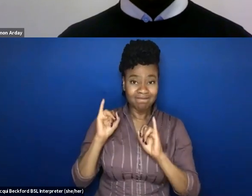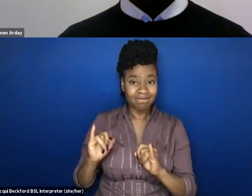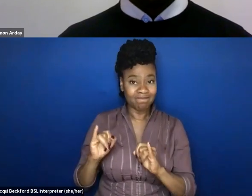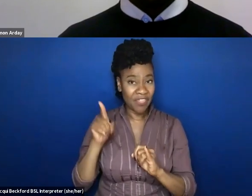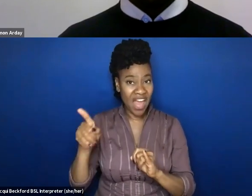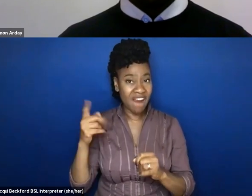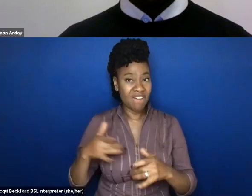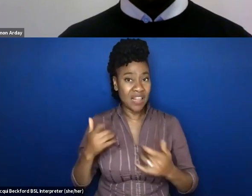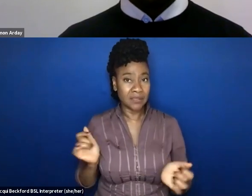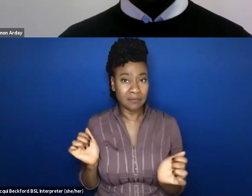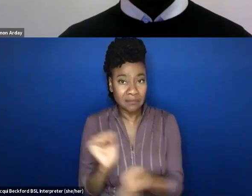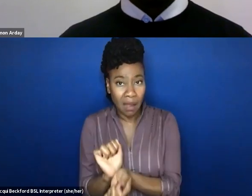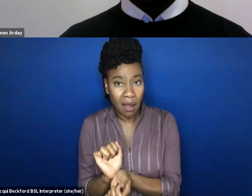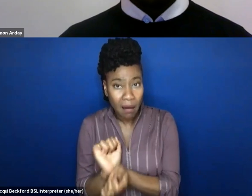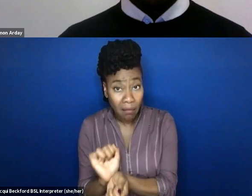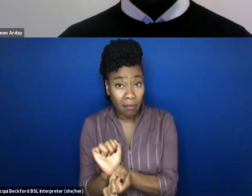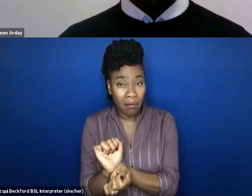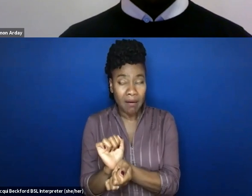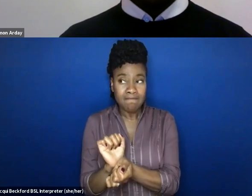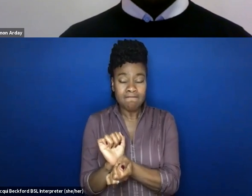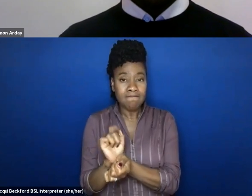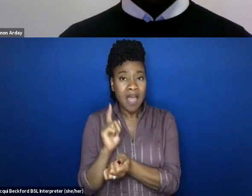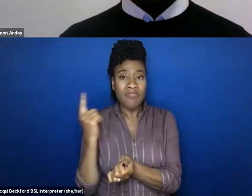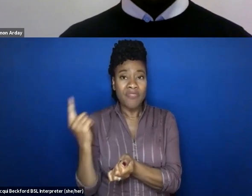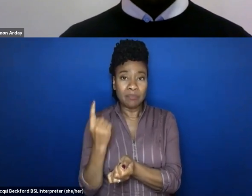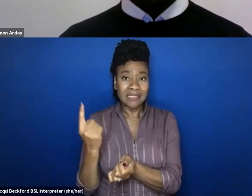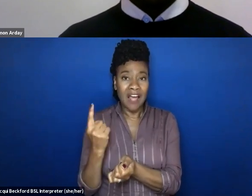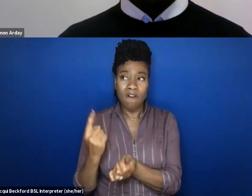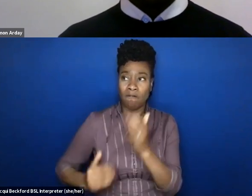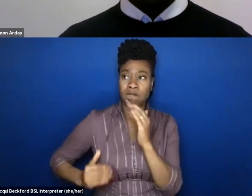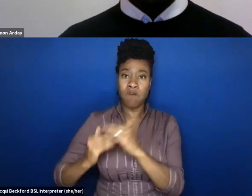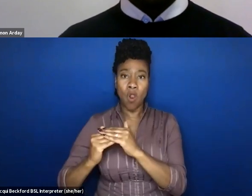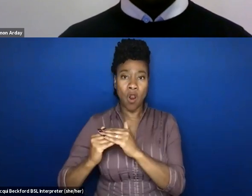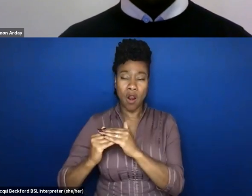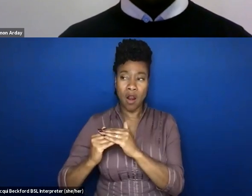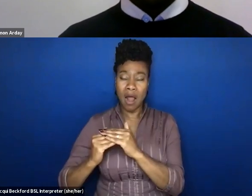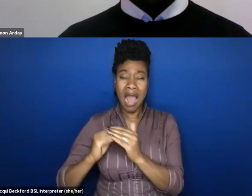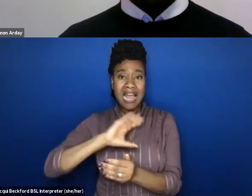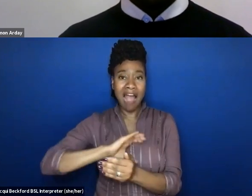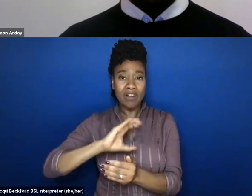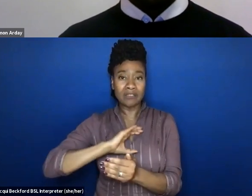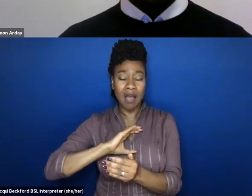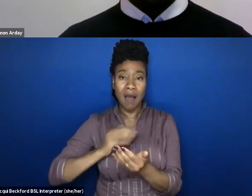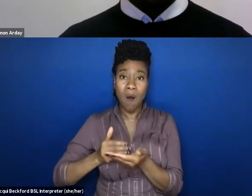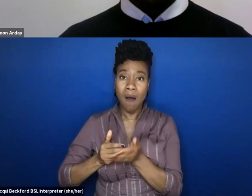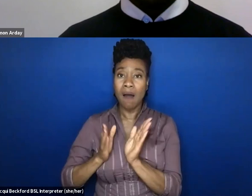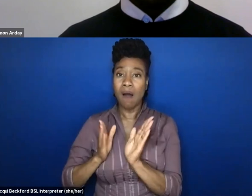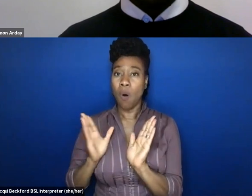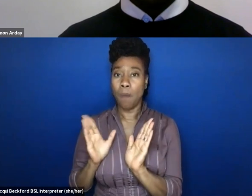able to bring their full selves to work. And they're not allowed to speak out of turn. and the people higher